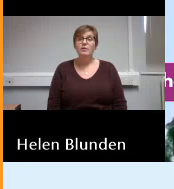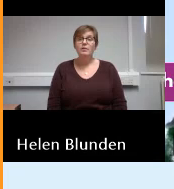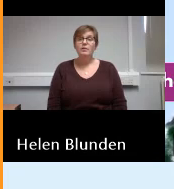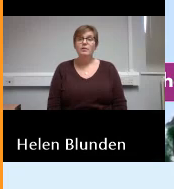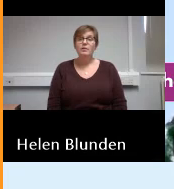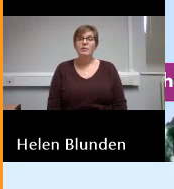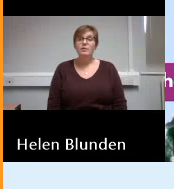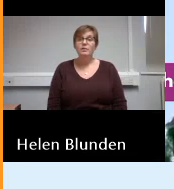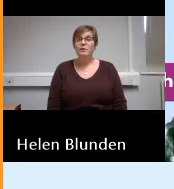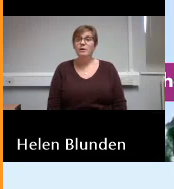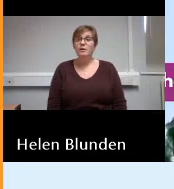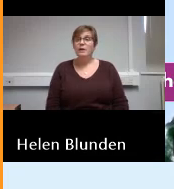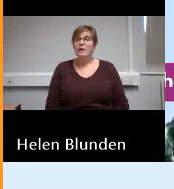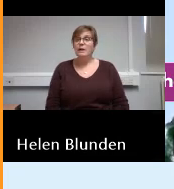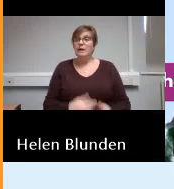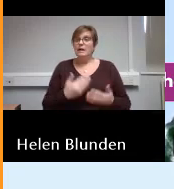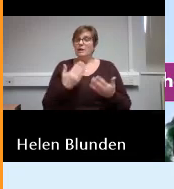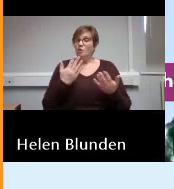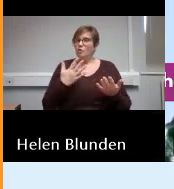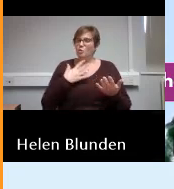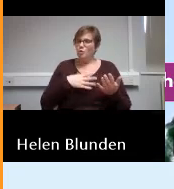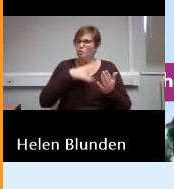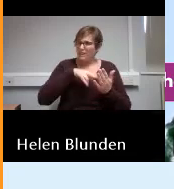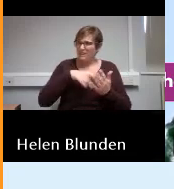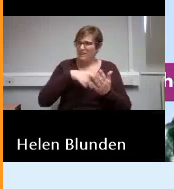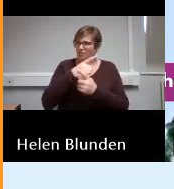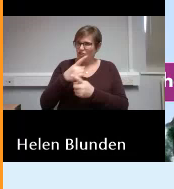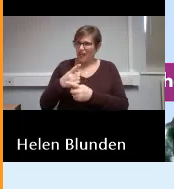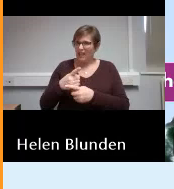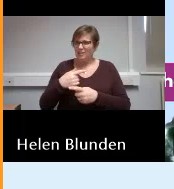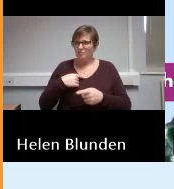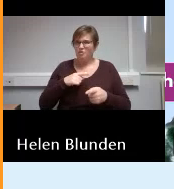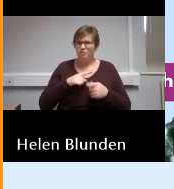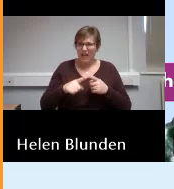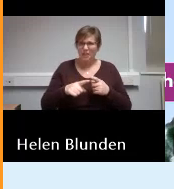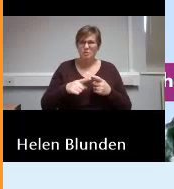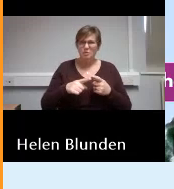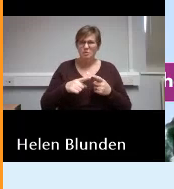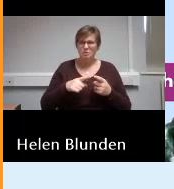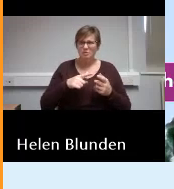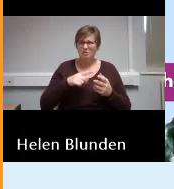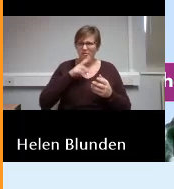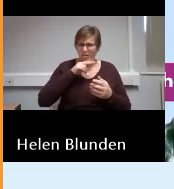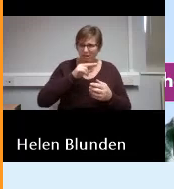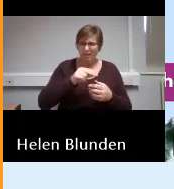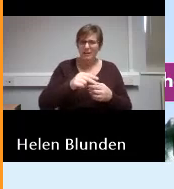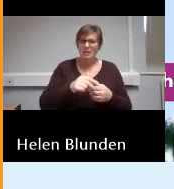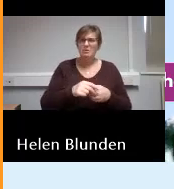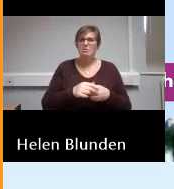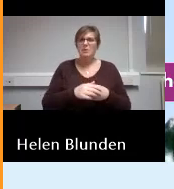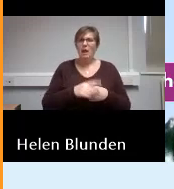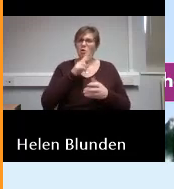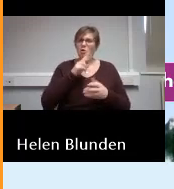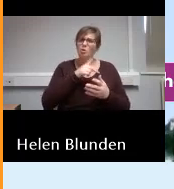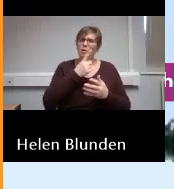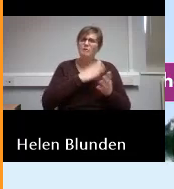don't know if you just want to take a second to read the chat rather than me try and read this out verbatim. I'm looking at the one from Sarah at the